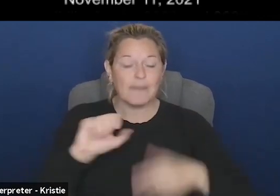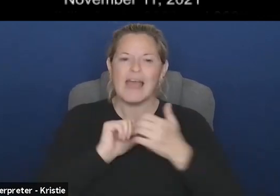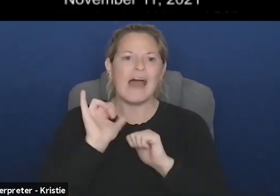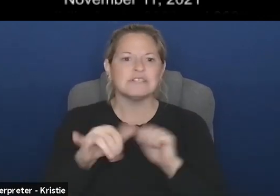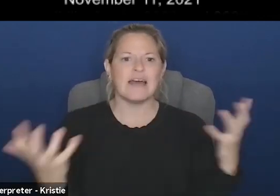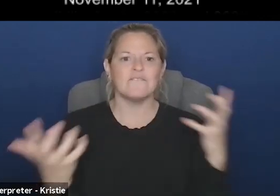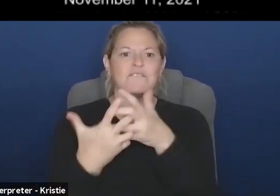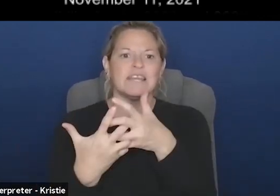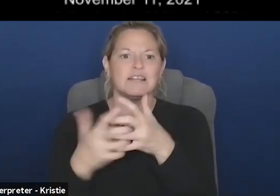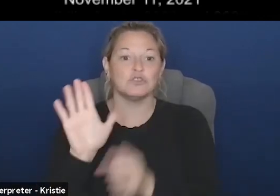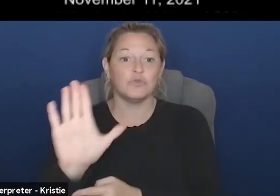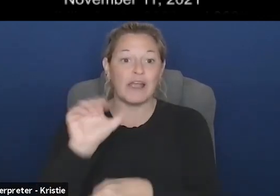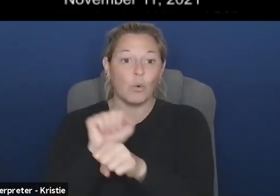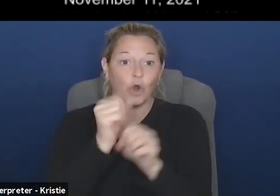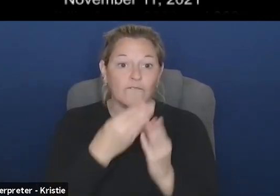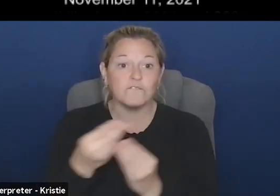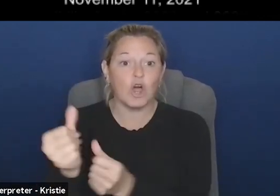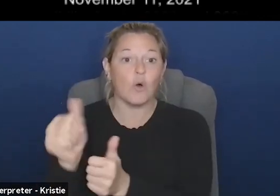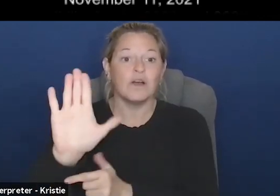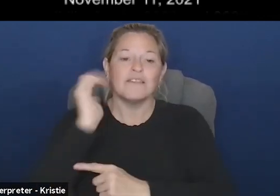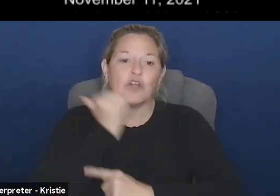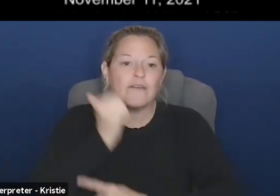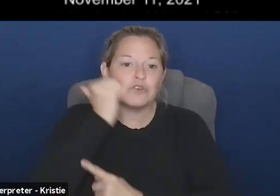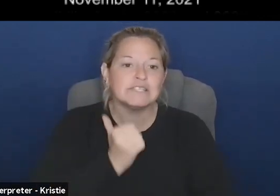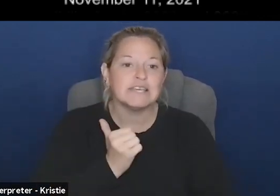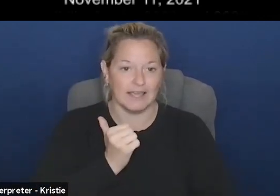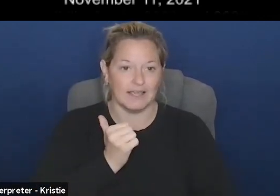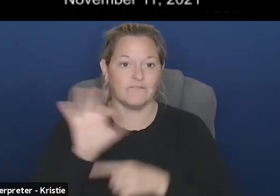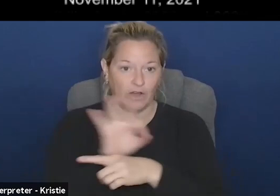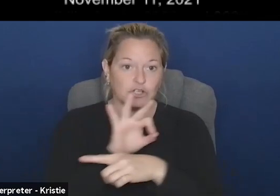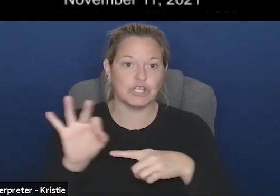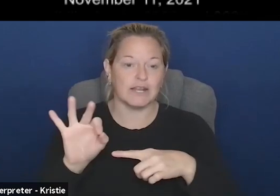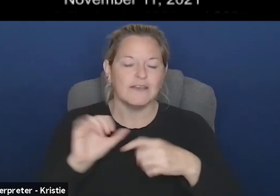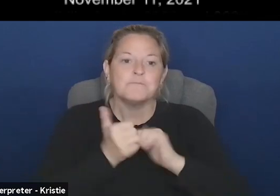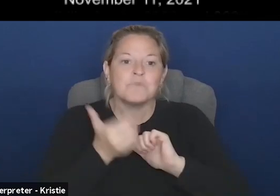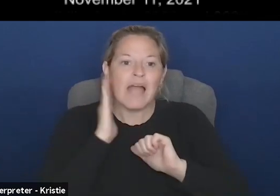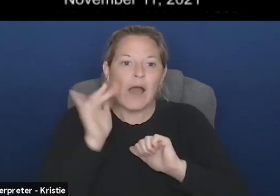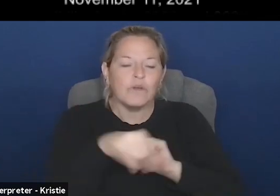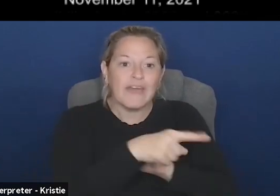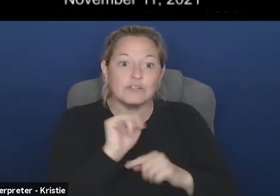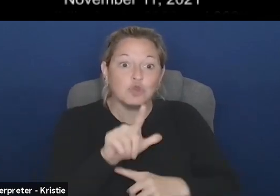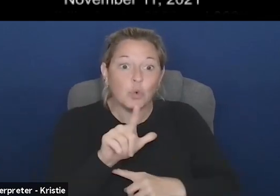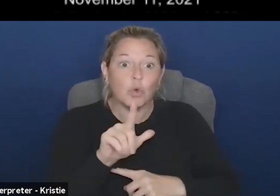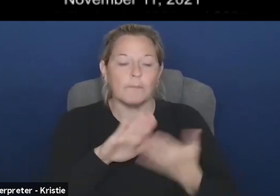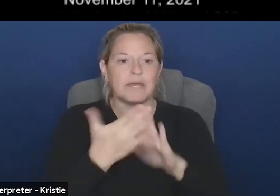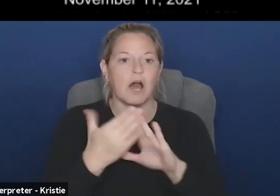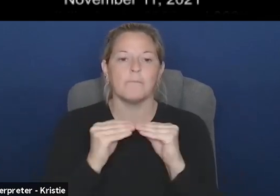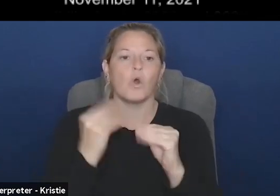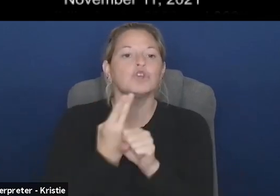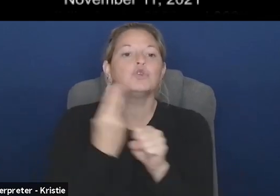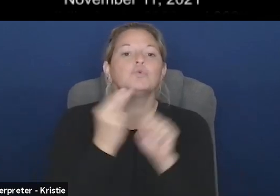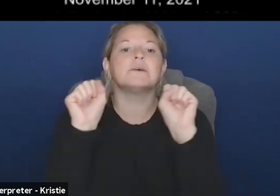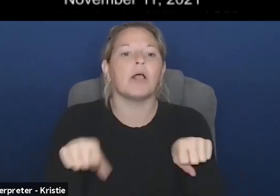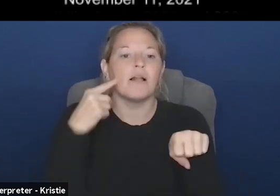their workflow, their day, and how is it going to be not just usable, but usable